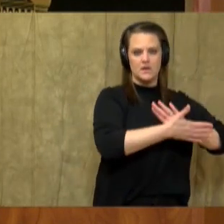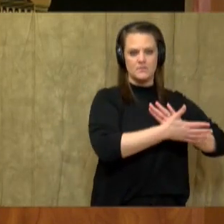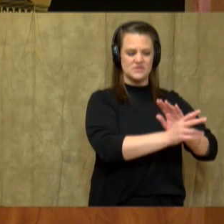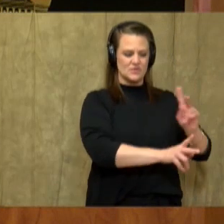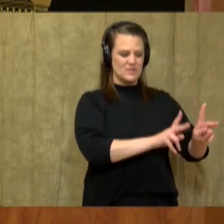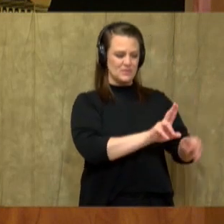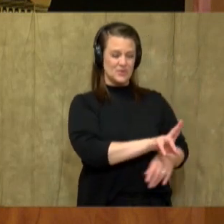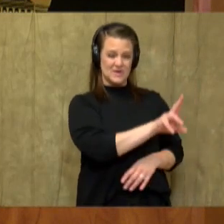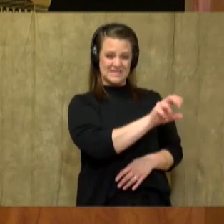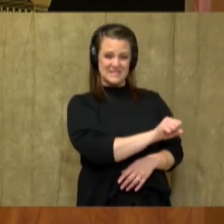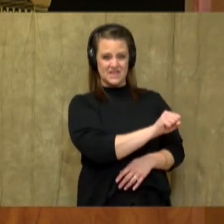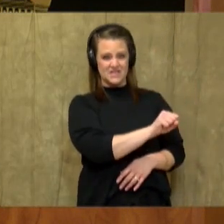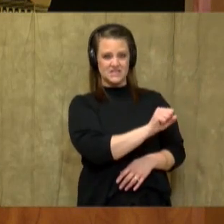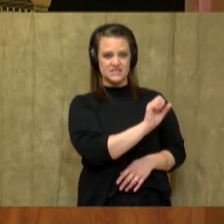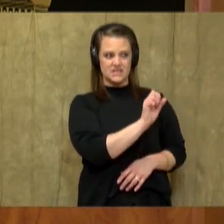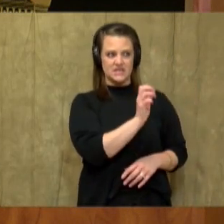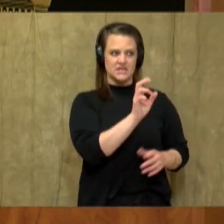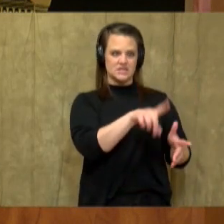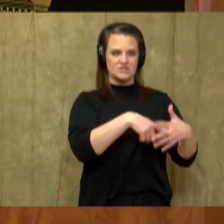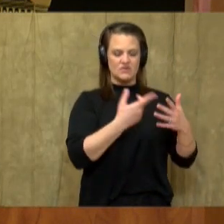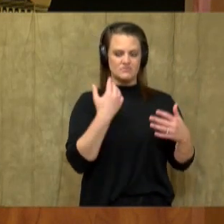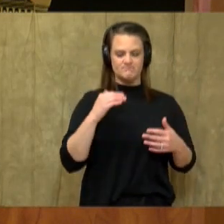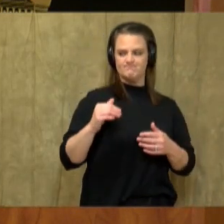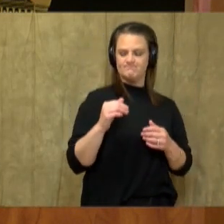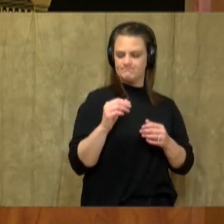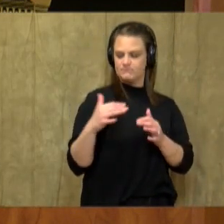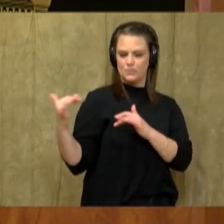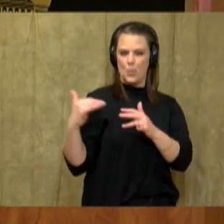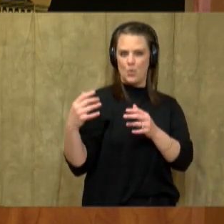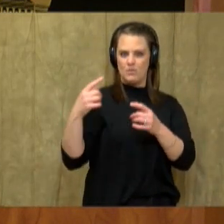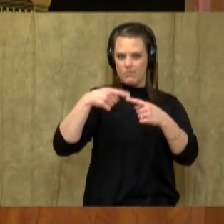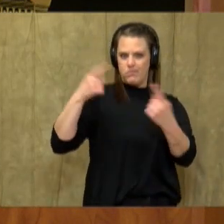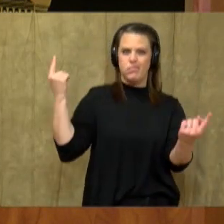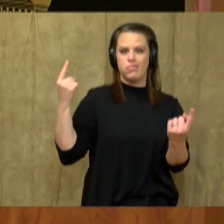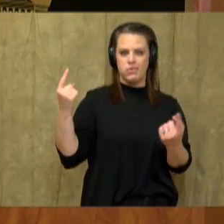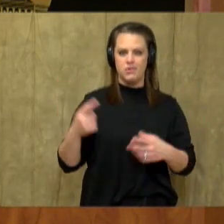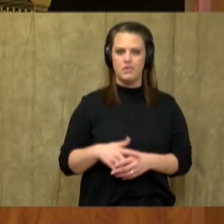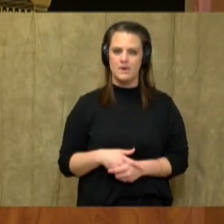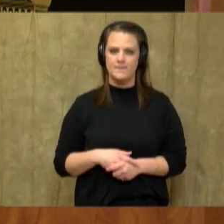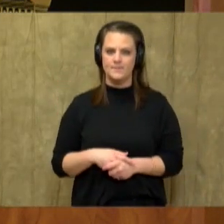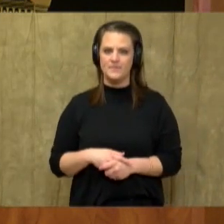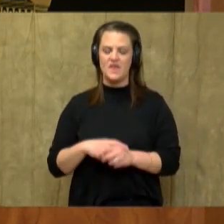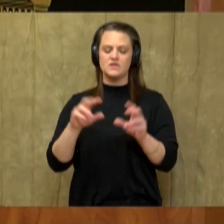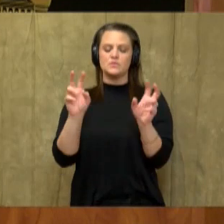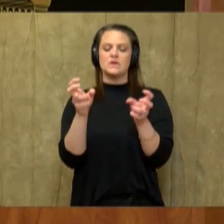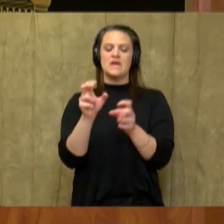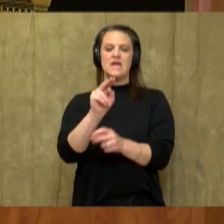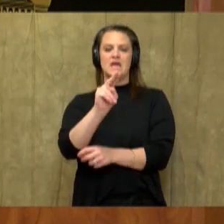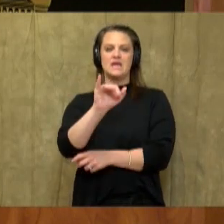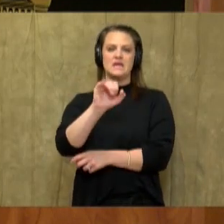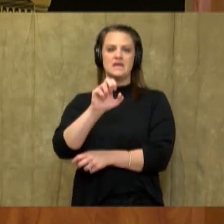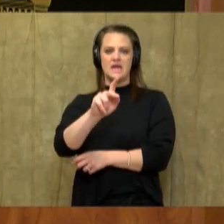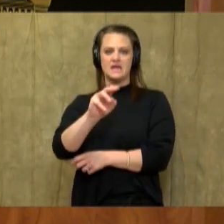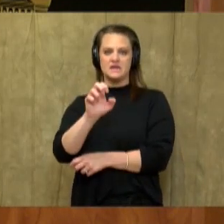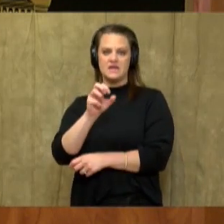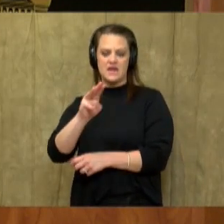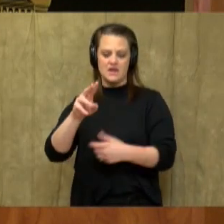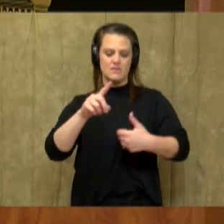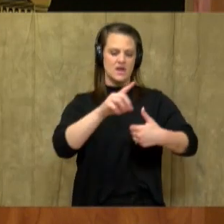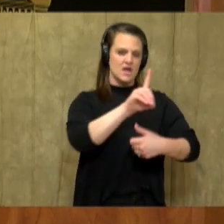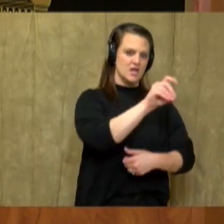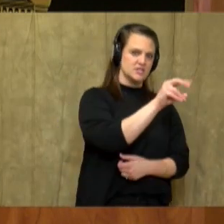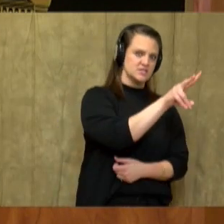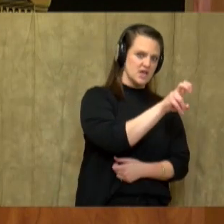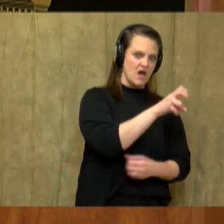States that began turning away from this war and opposing the war. Okay? Those were nicknamed doves. You had doves and hawks.